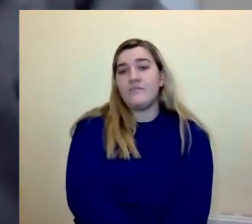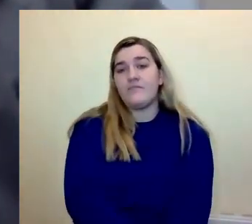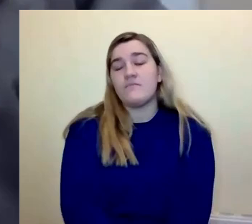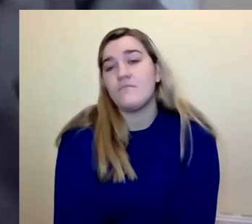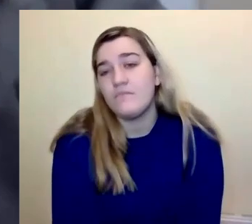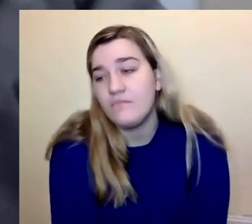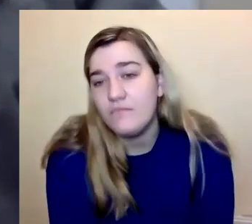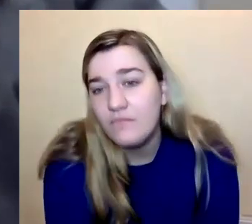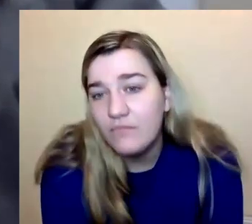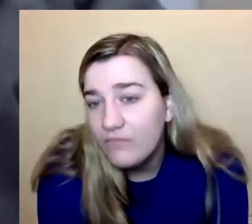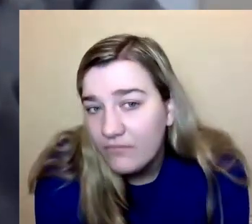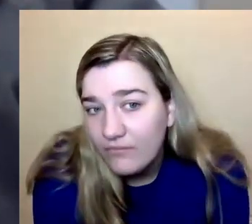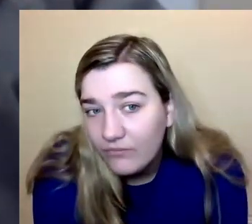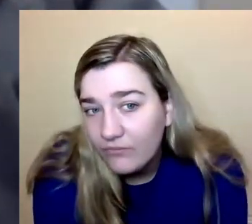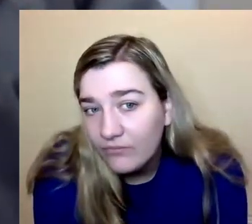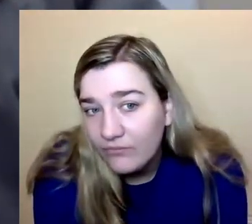No.